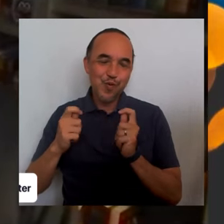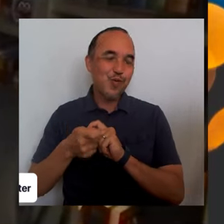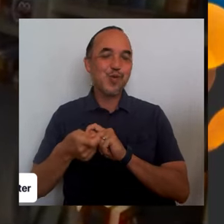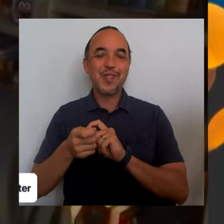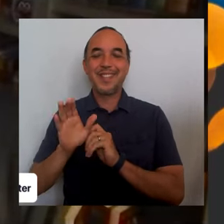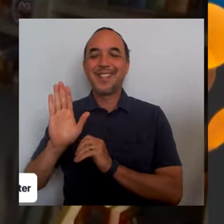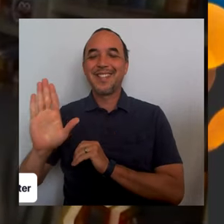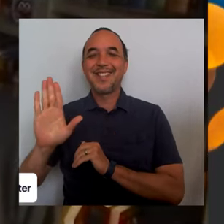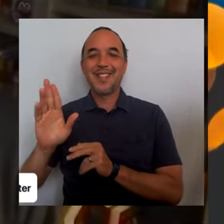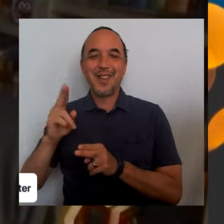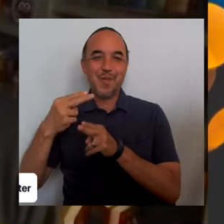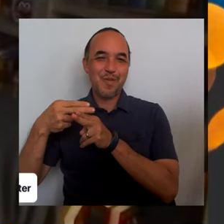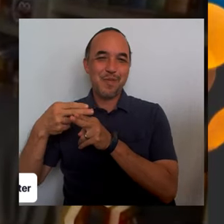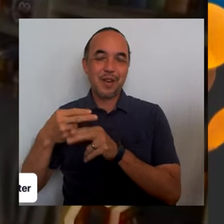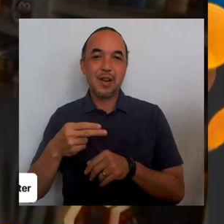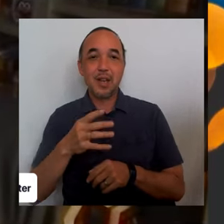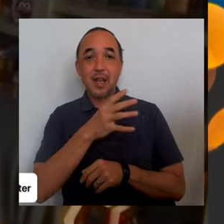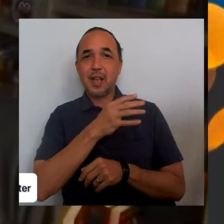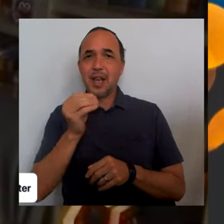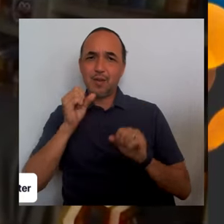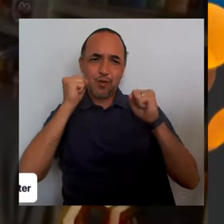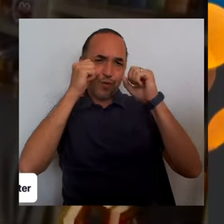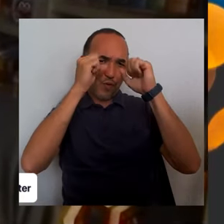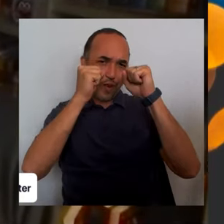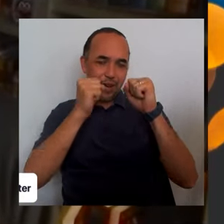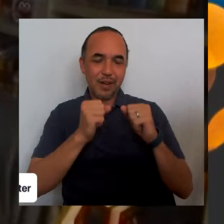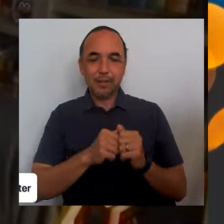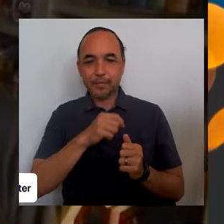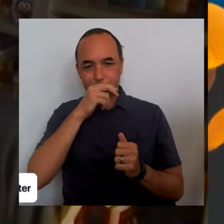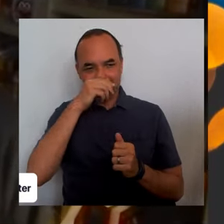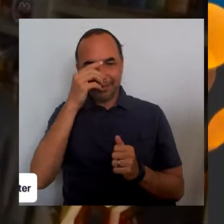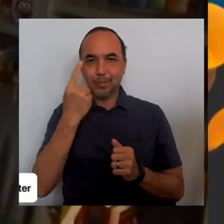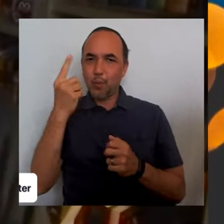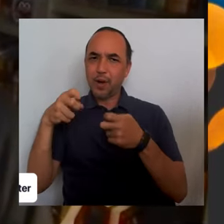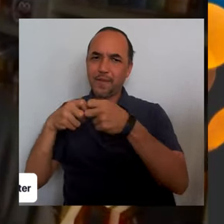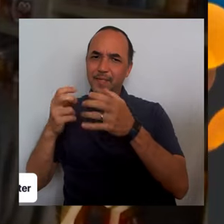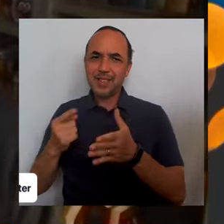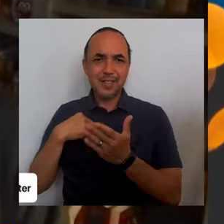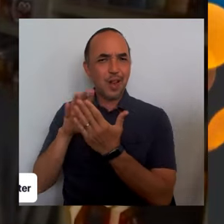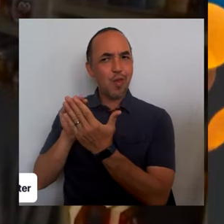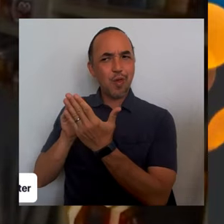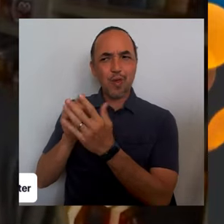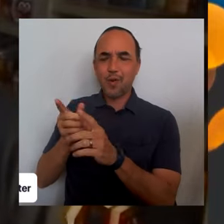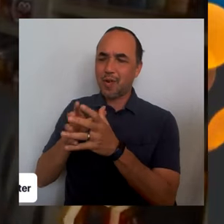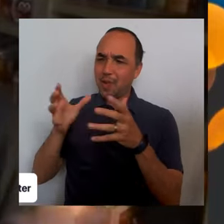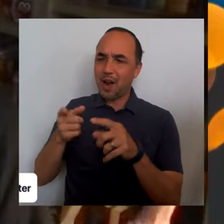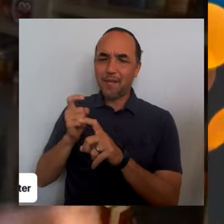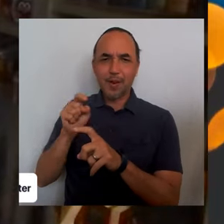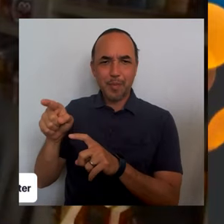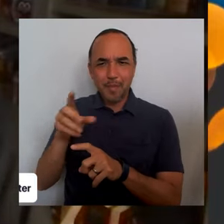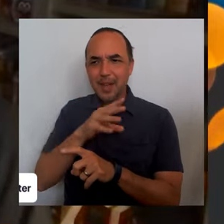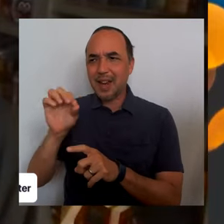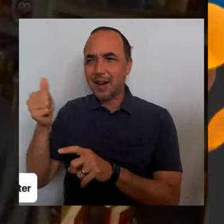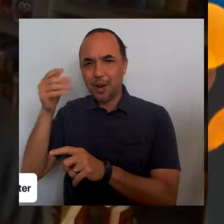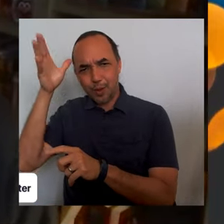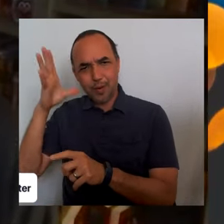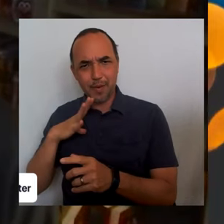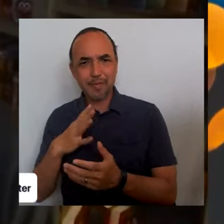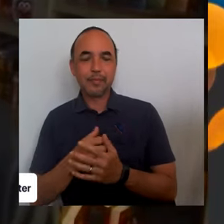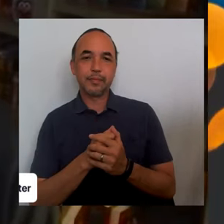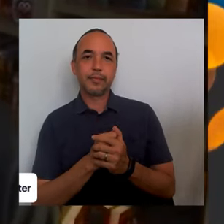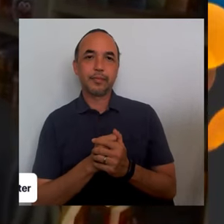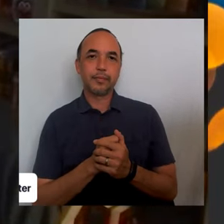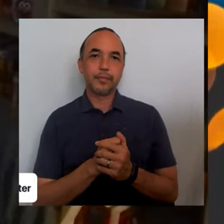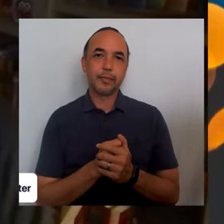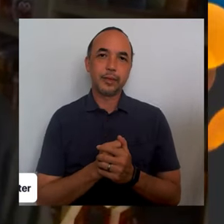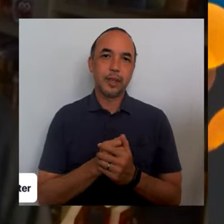it was awesome. Dr. Chilin Dai, I learned a lot from him, and Dr. Michael Dannen, very, very, and a few.